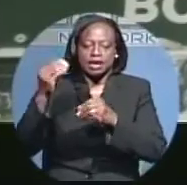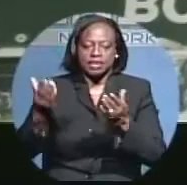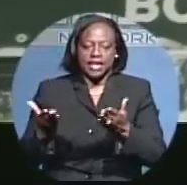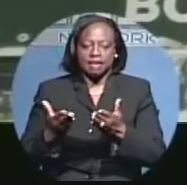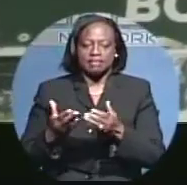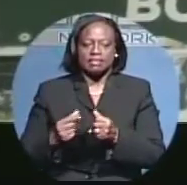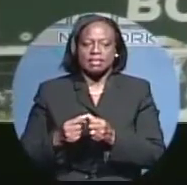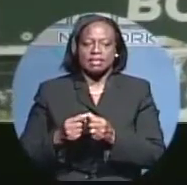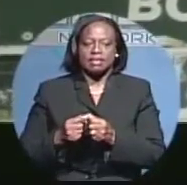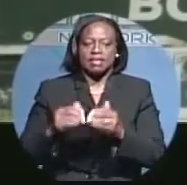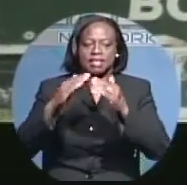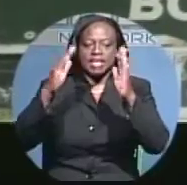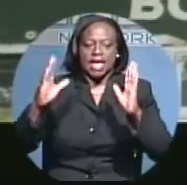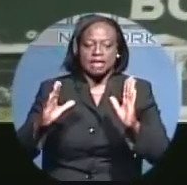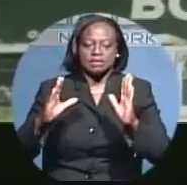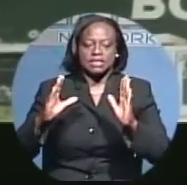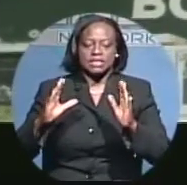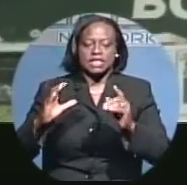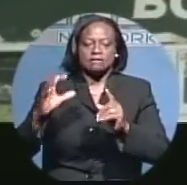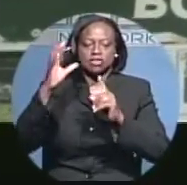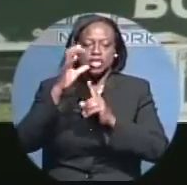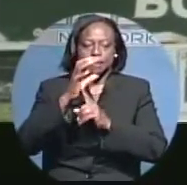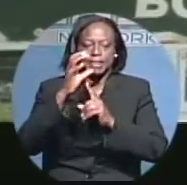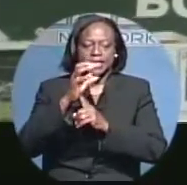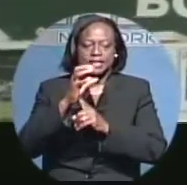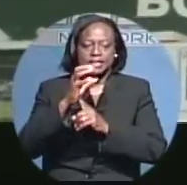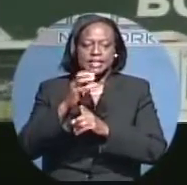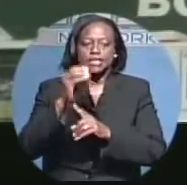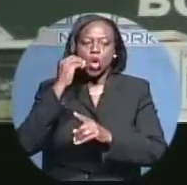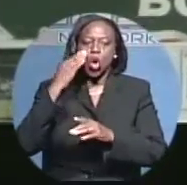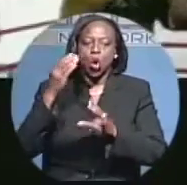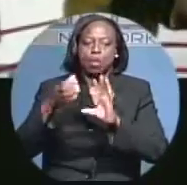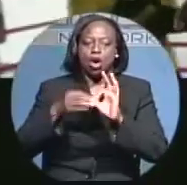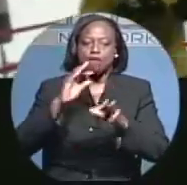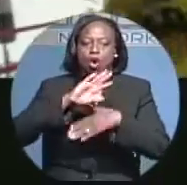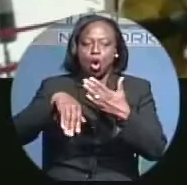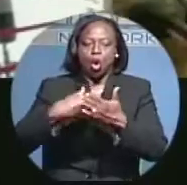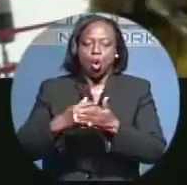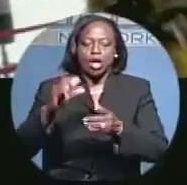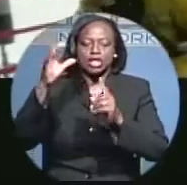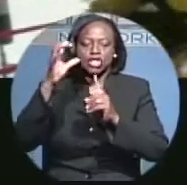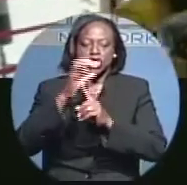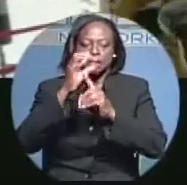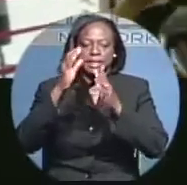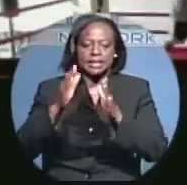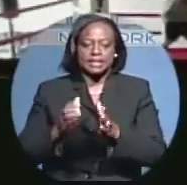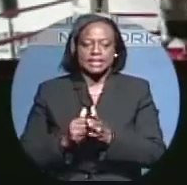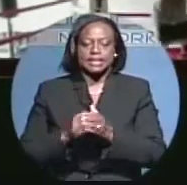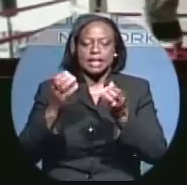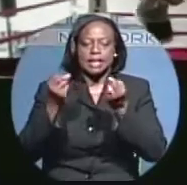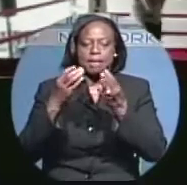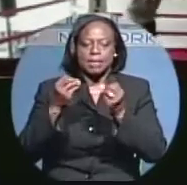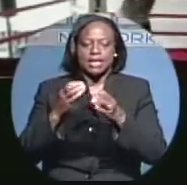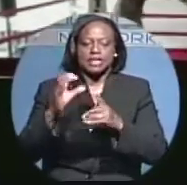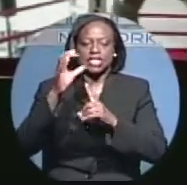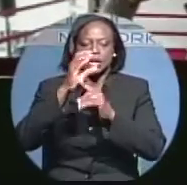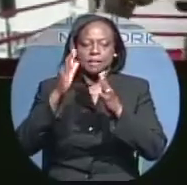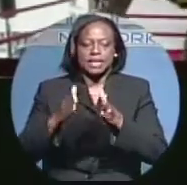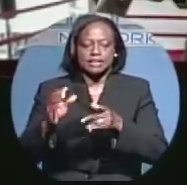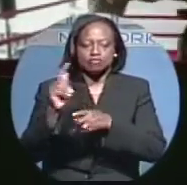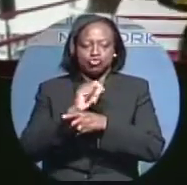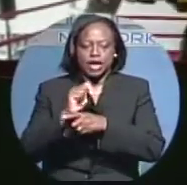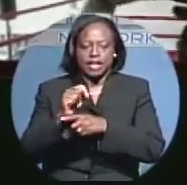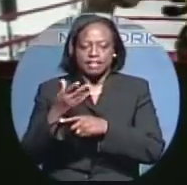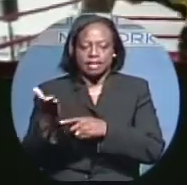House of Champions is definitely the home of all champions. Many current and former champions is trained at House of